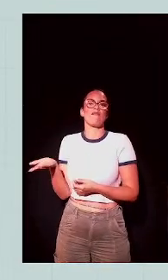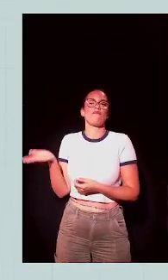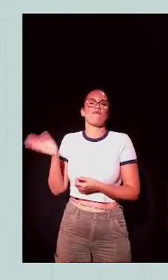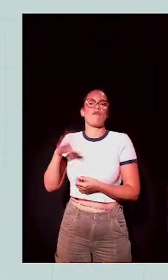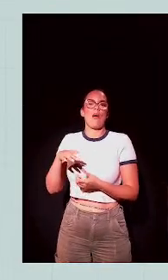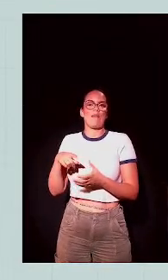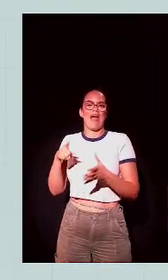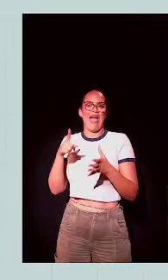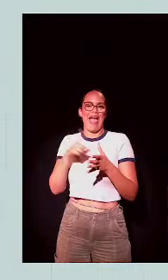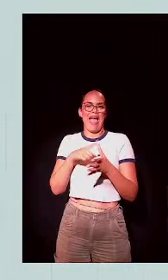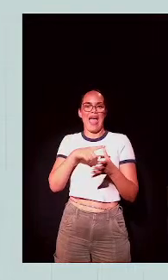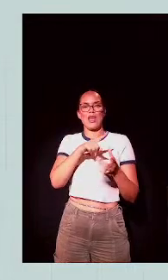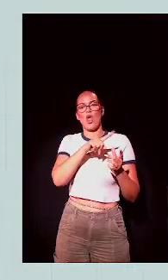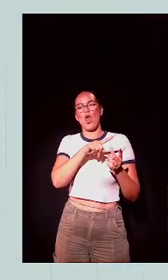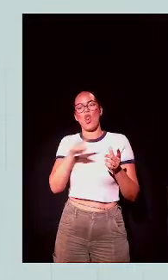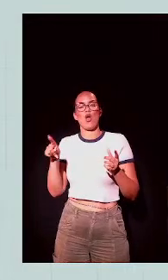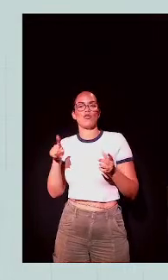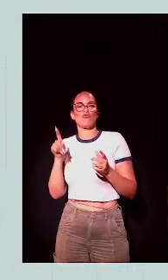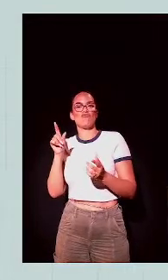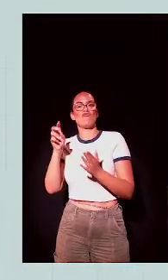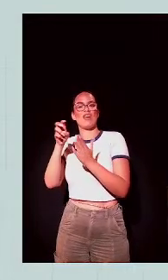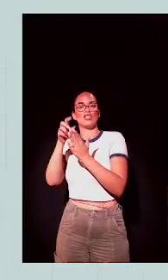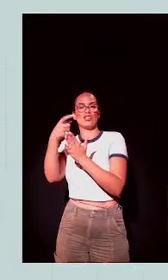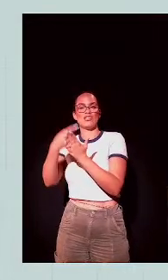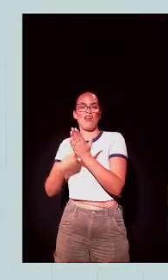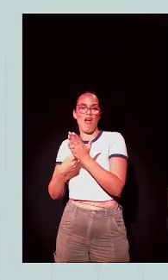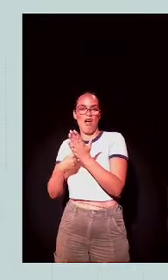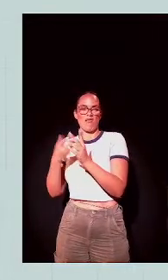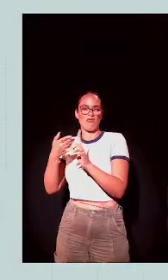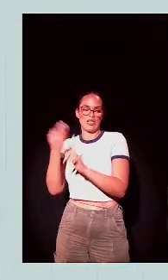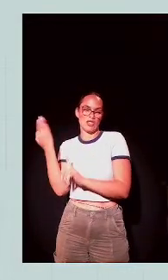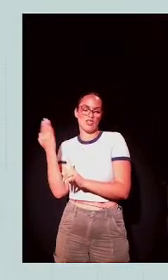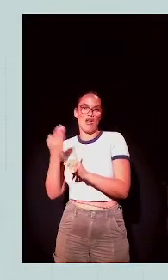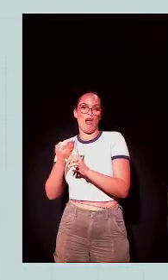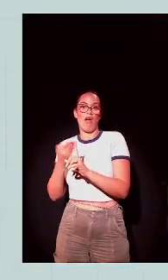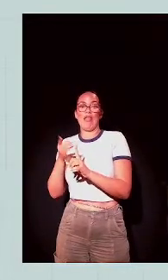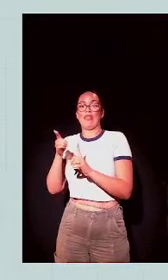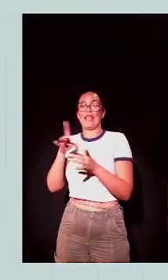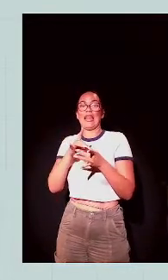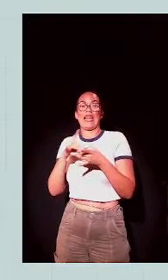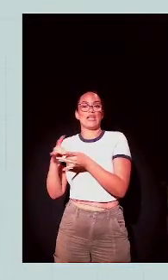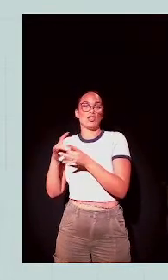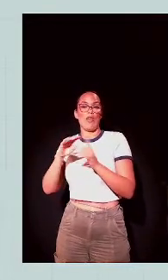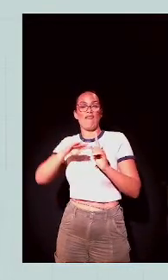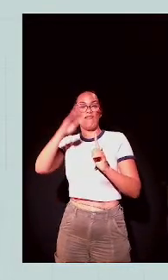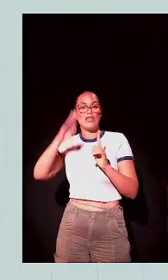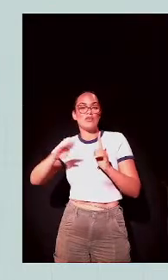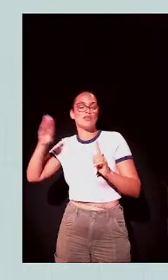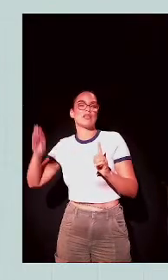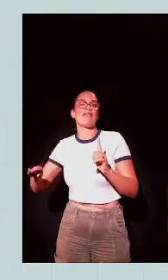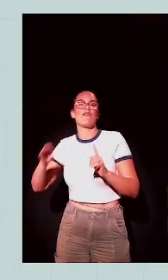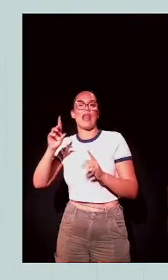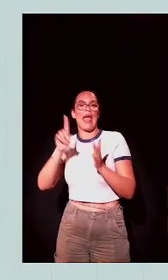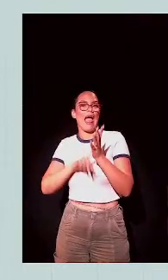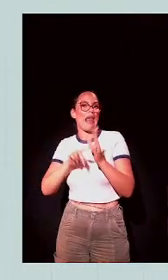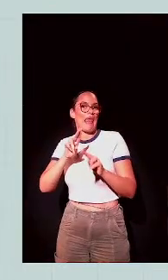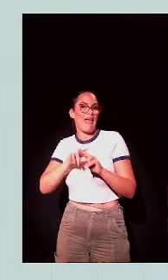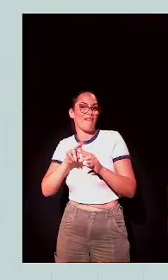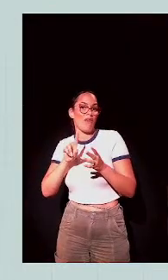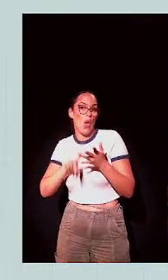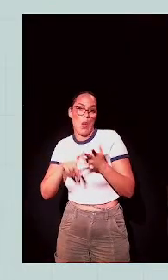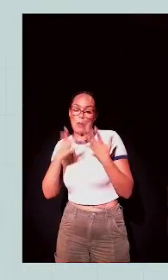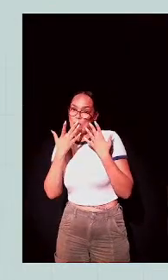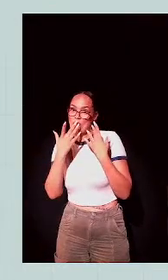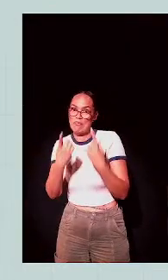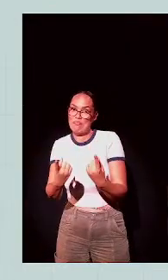the VCO and into the frequency input of the LFO if you wish. You